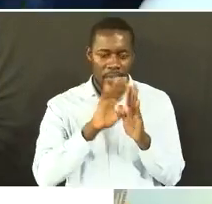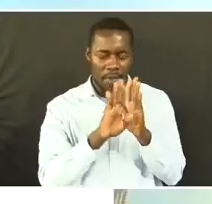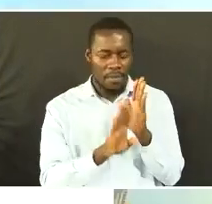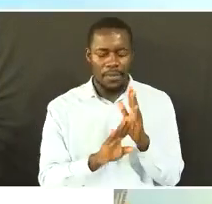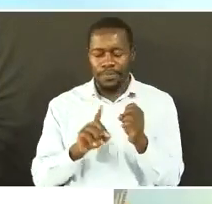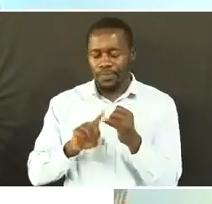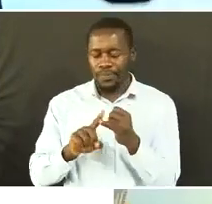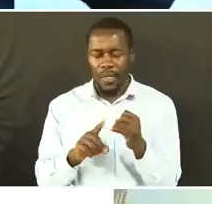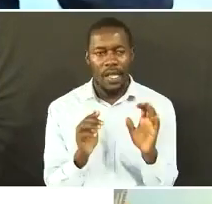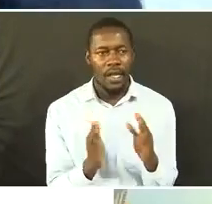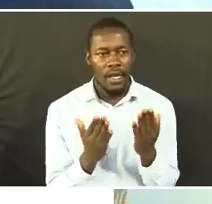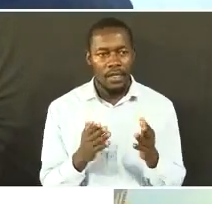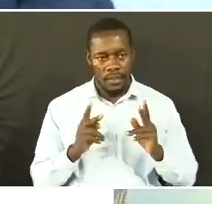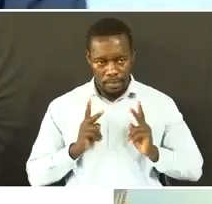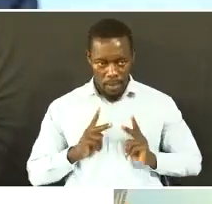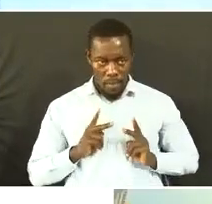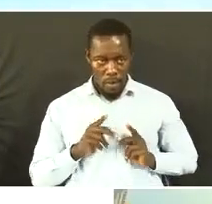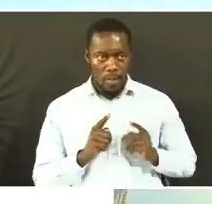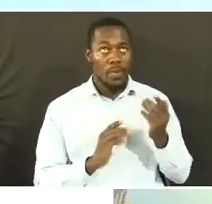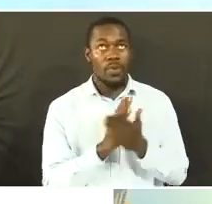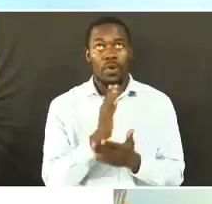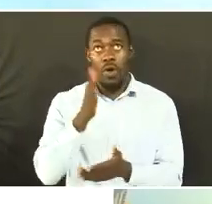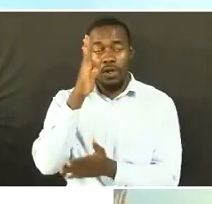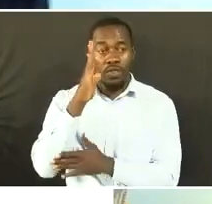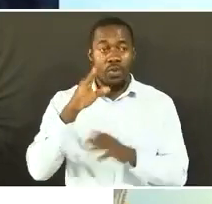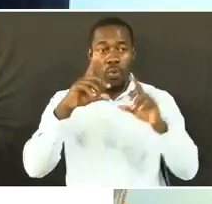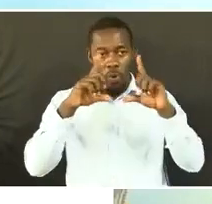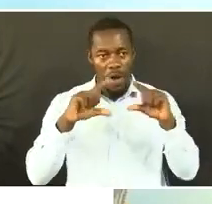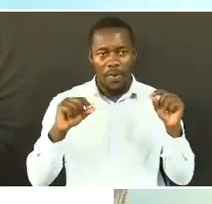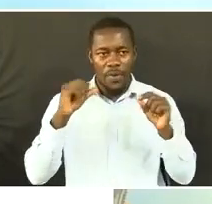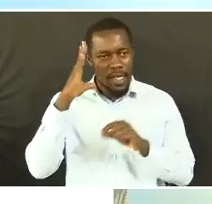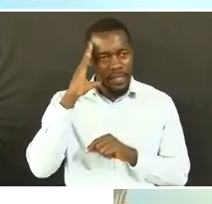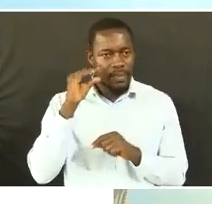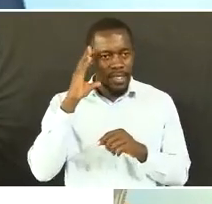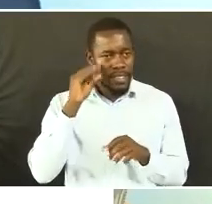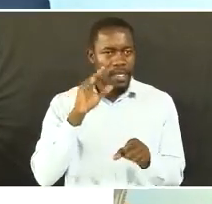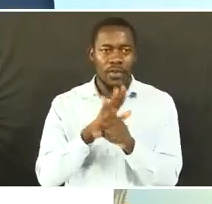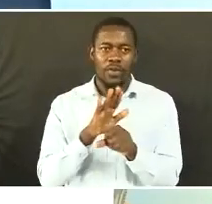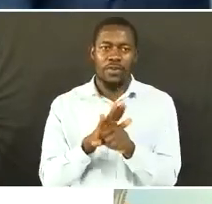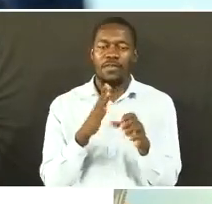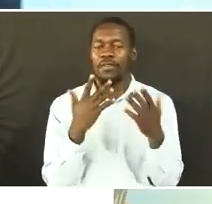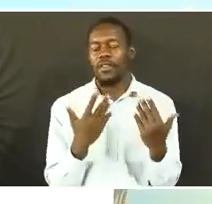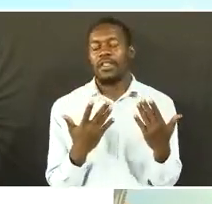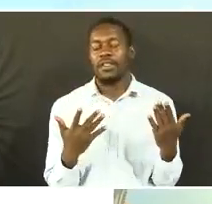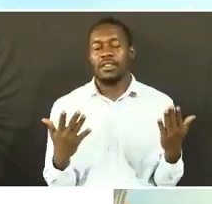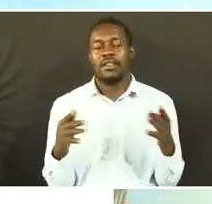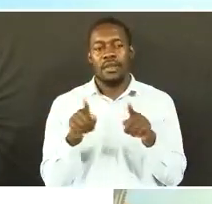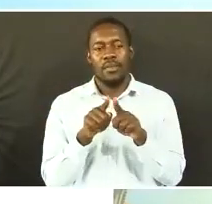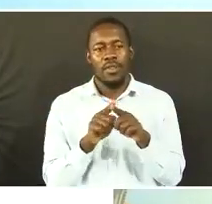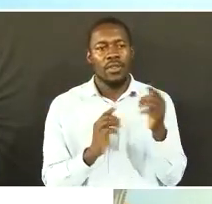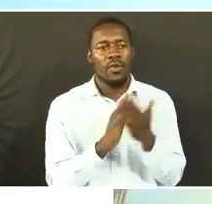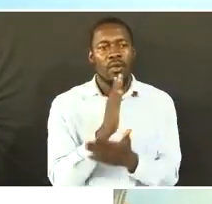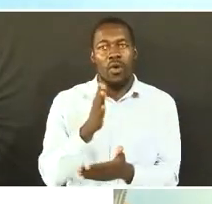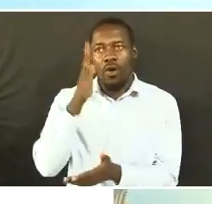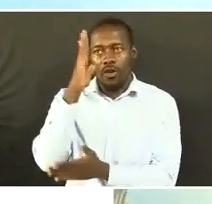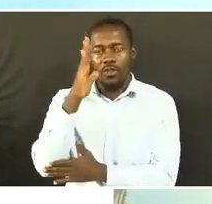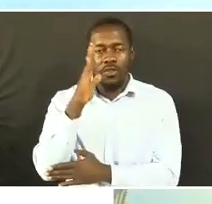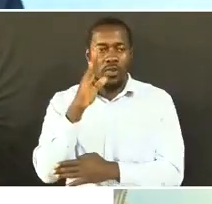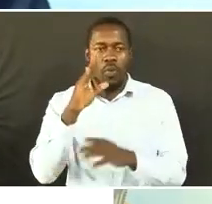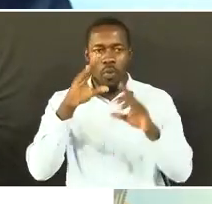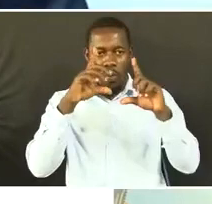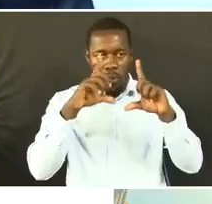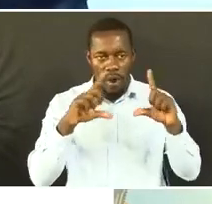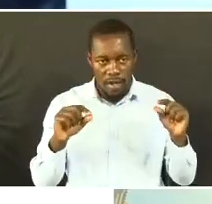penetrate. In the word of God alone do we behold the power that laid the heavens and that set the foundations of